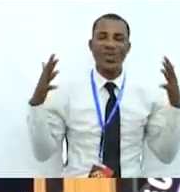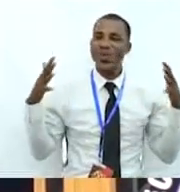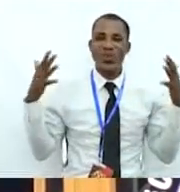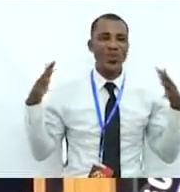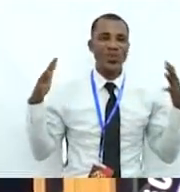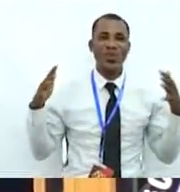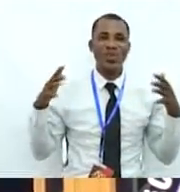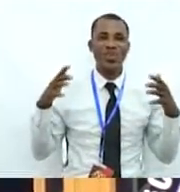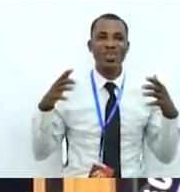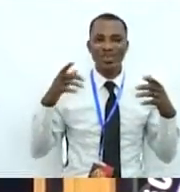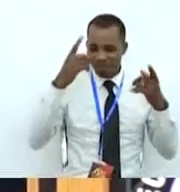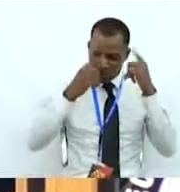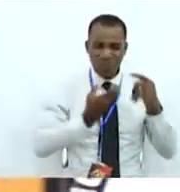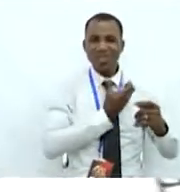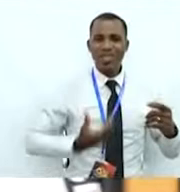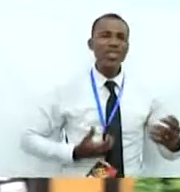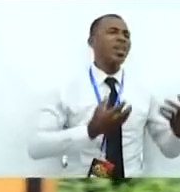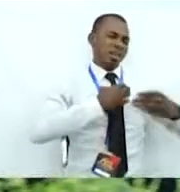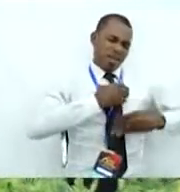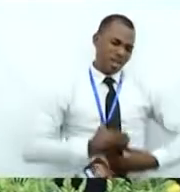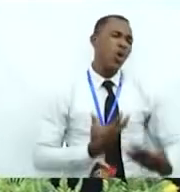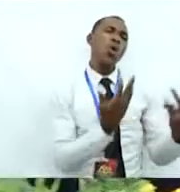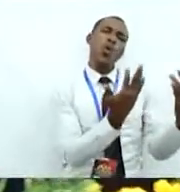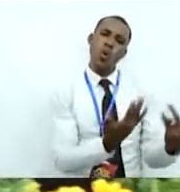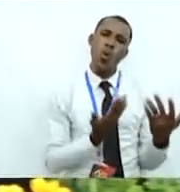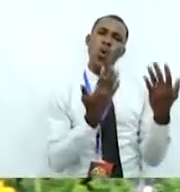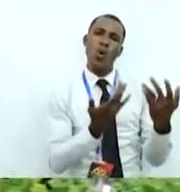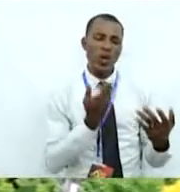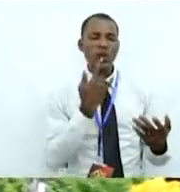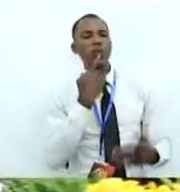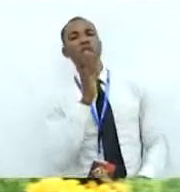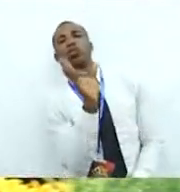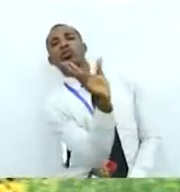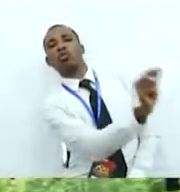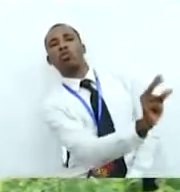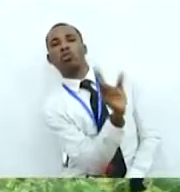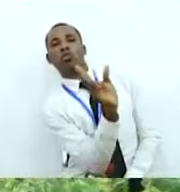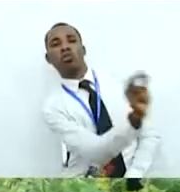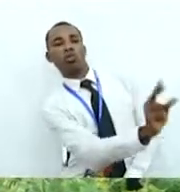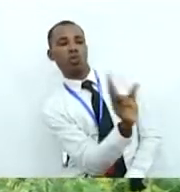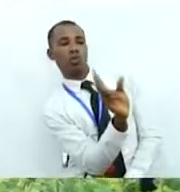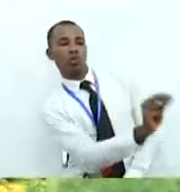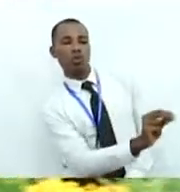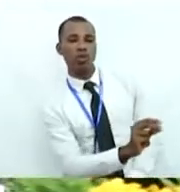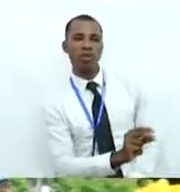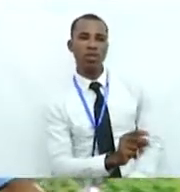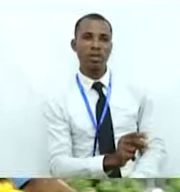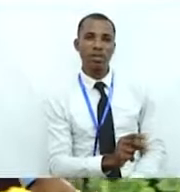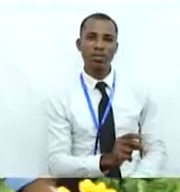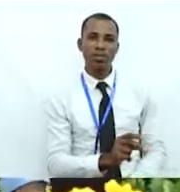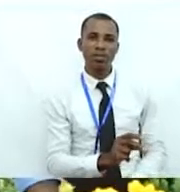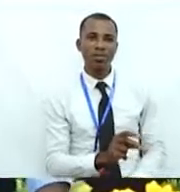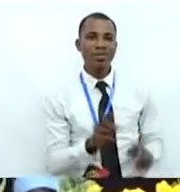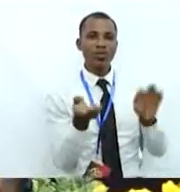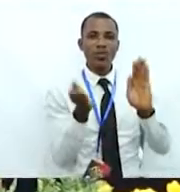hungry, they are waiting. But we are saying that they don't belong. Like the pastor who